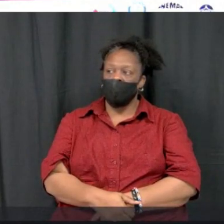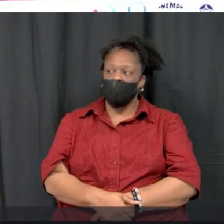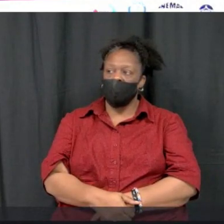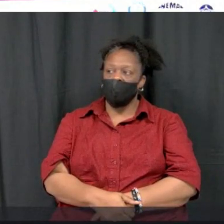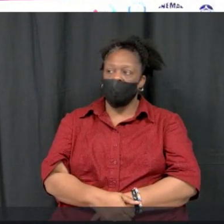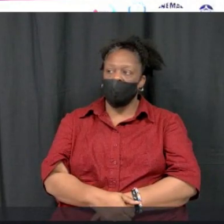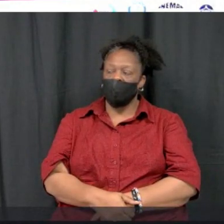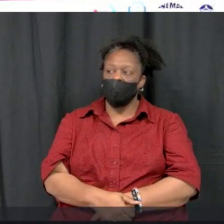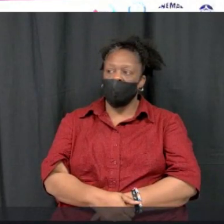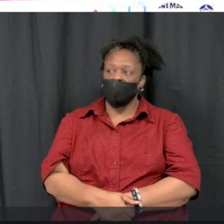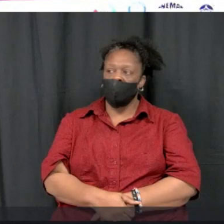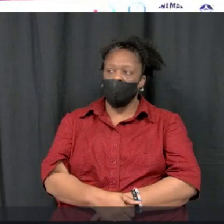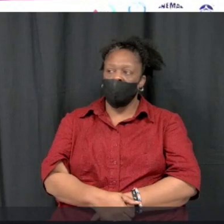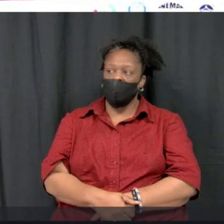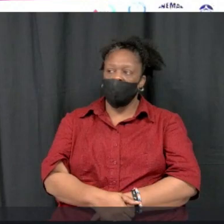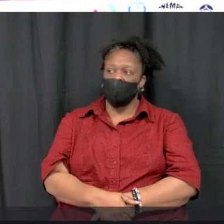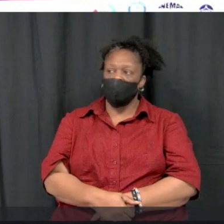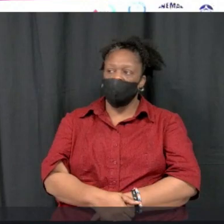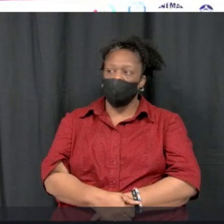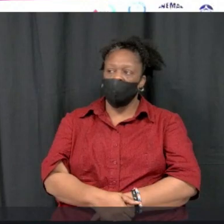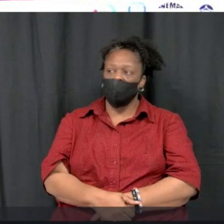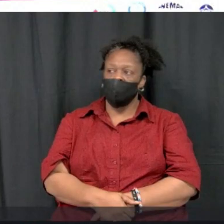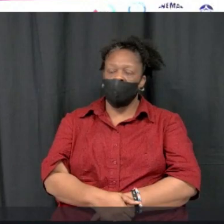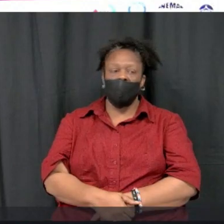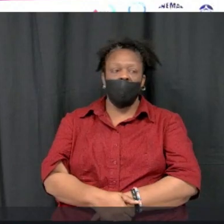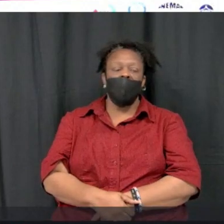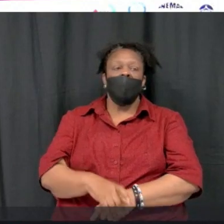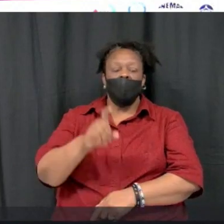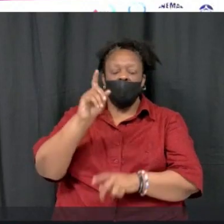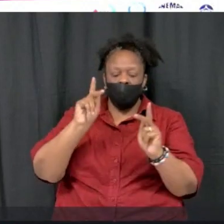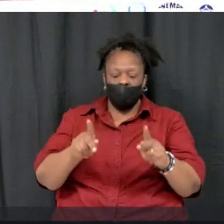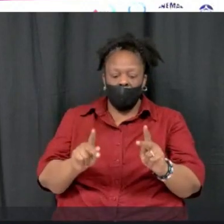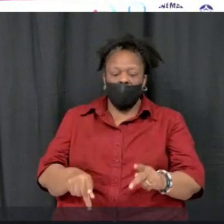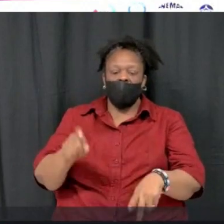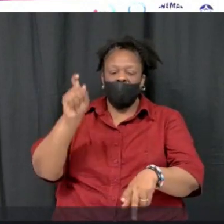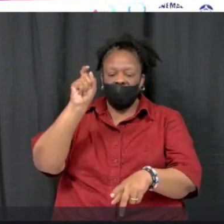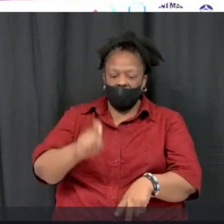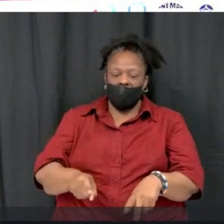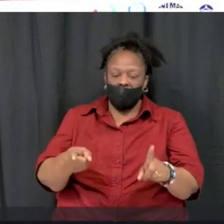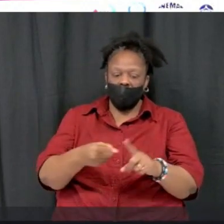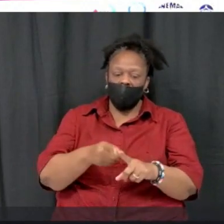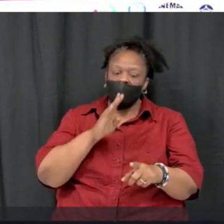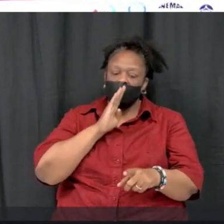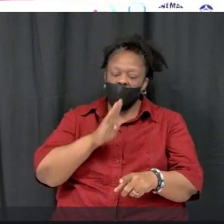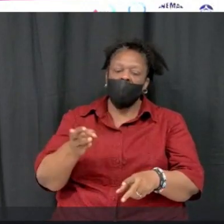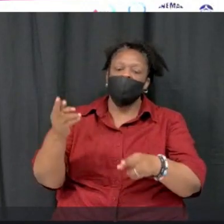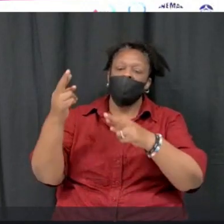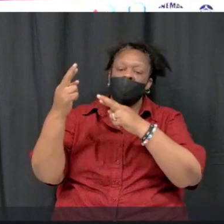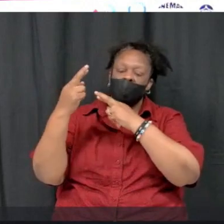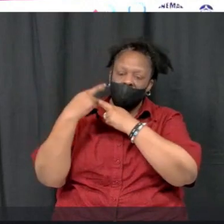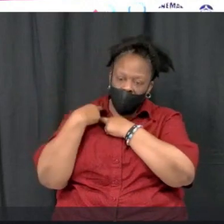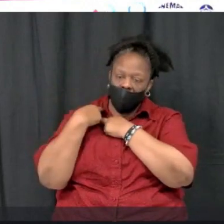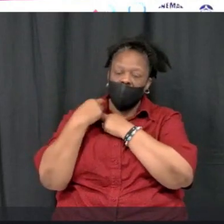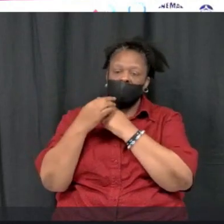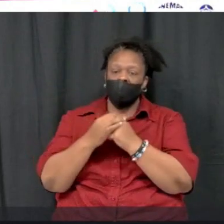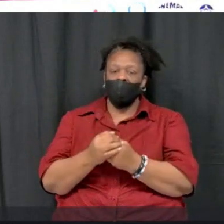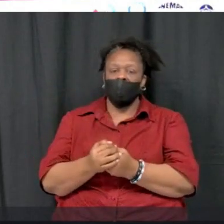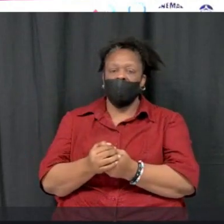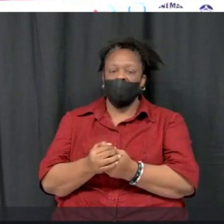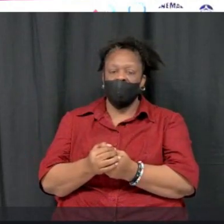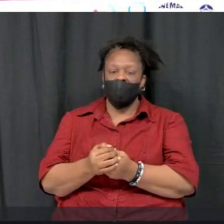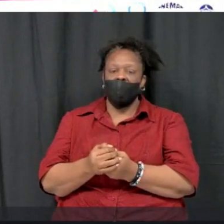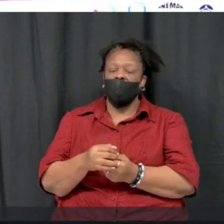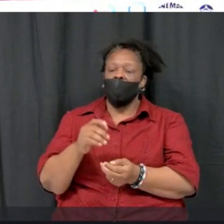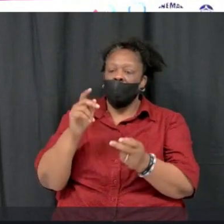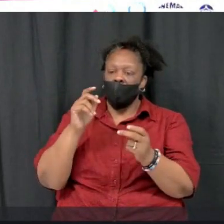stand here and say I'm sorry. I think we need to be responsible, okay? I think what we're seeing today is a possible